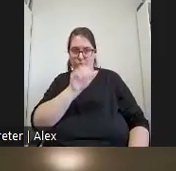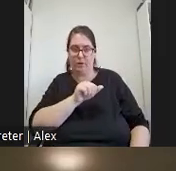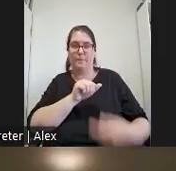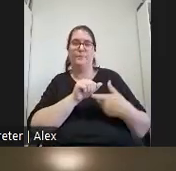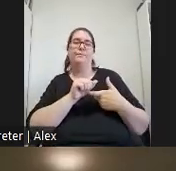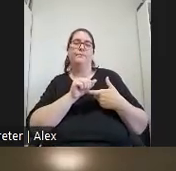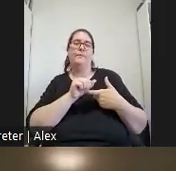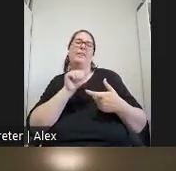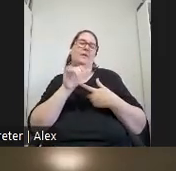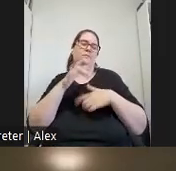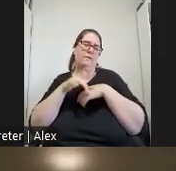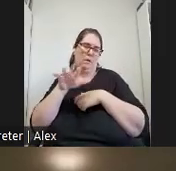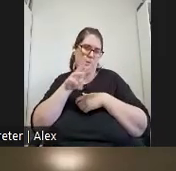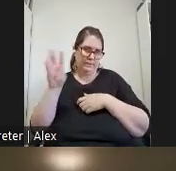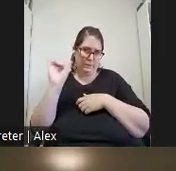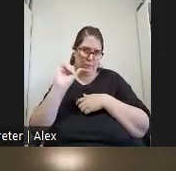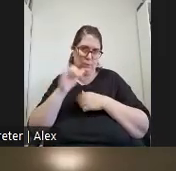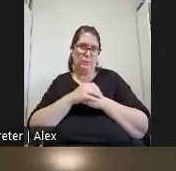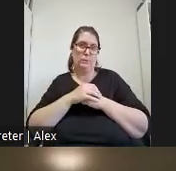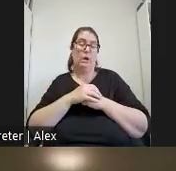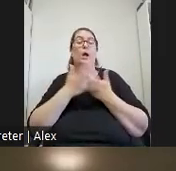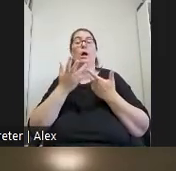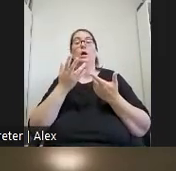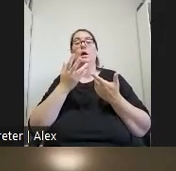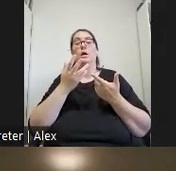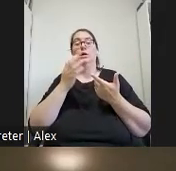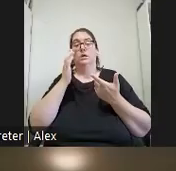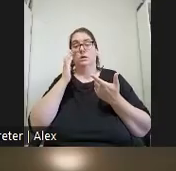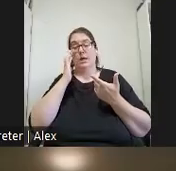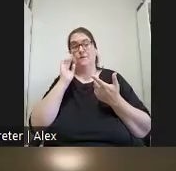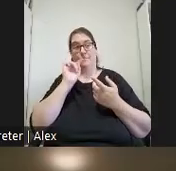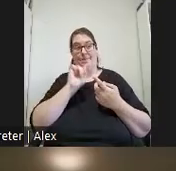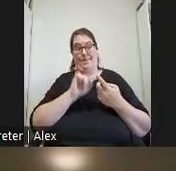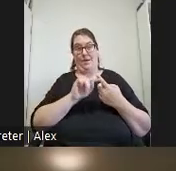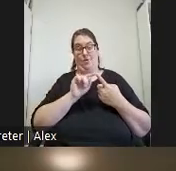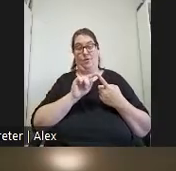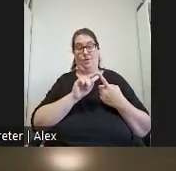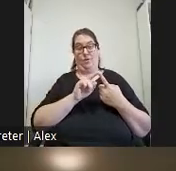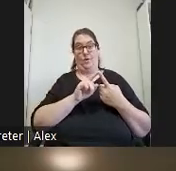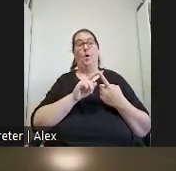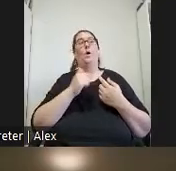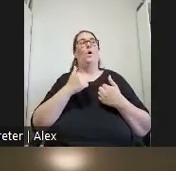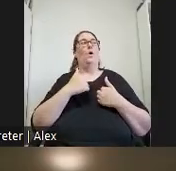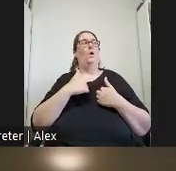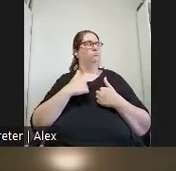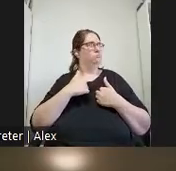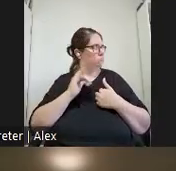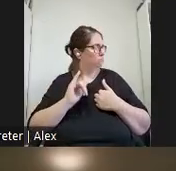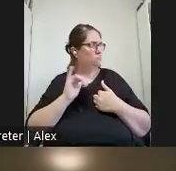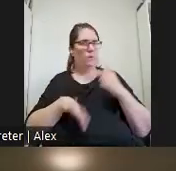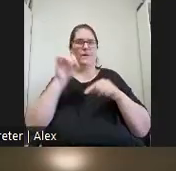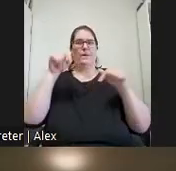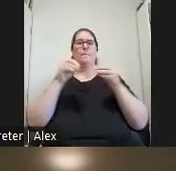our website. And therefore, from there, we got the impetus to work on RISA, which was more broader